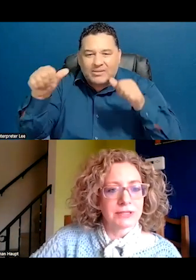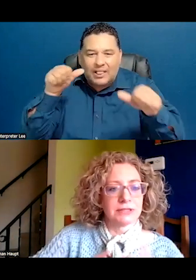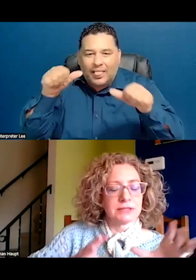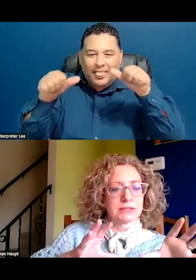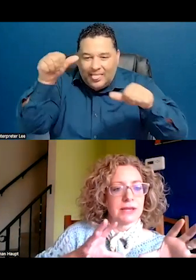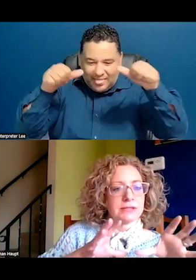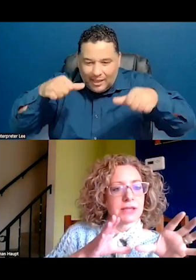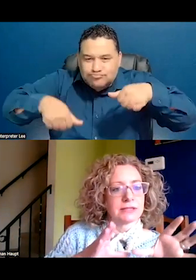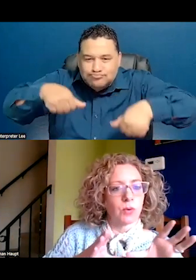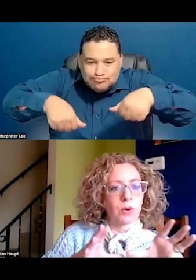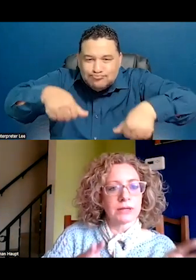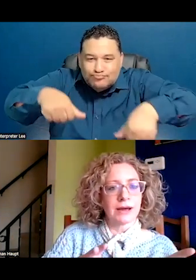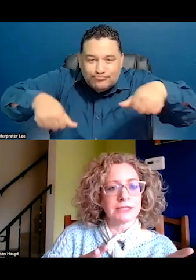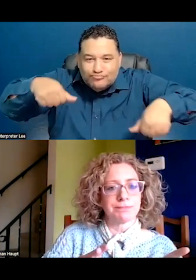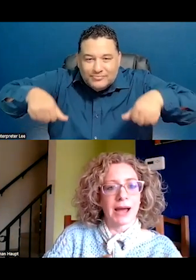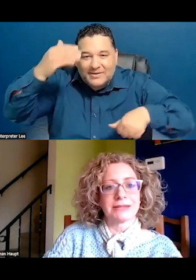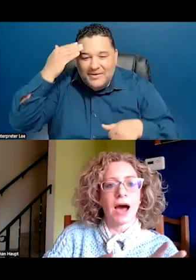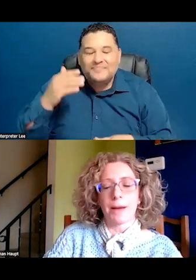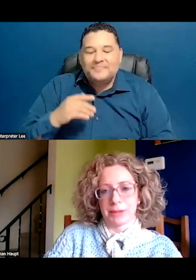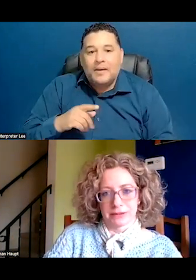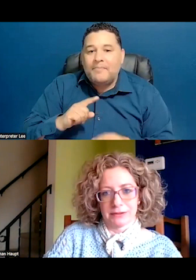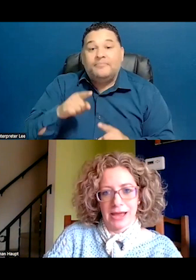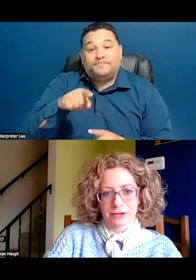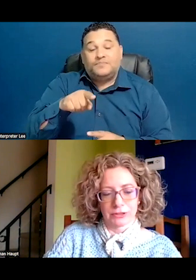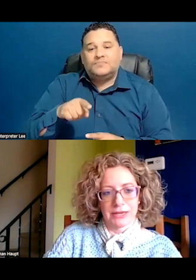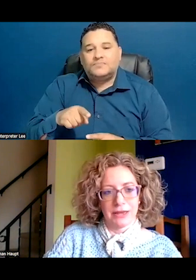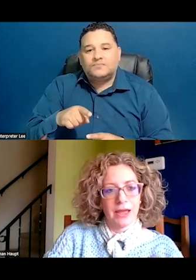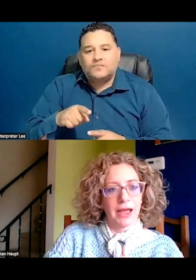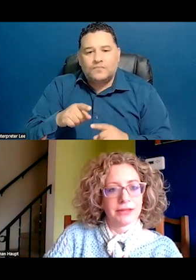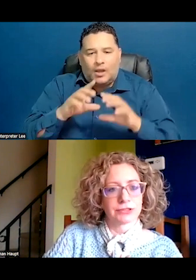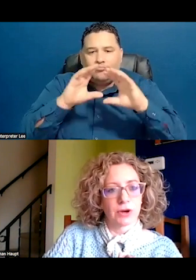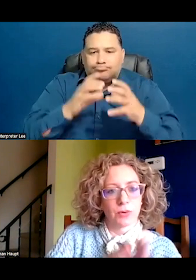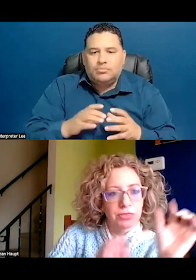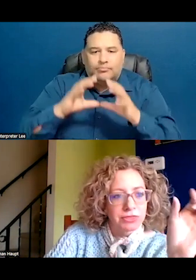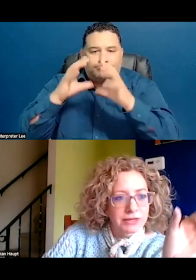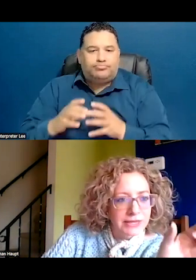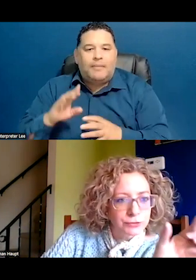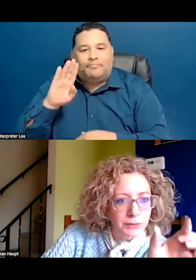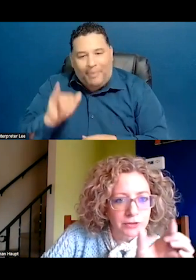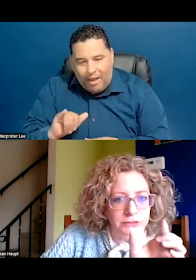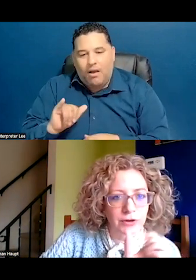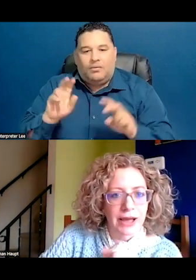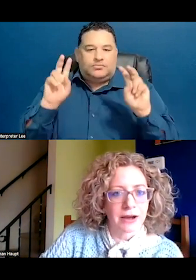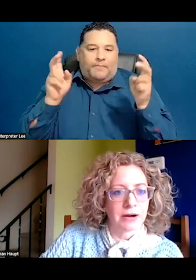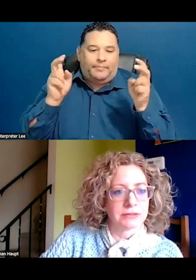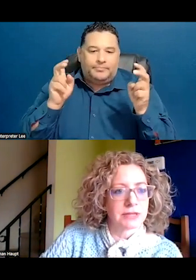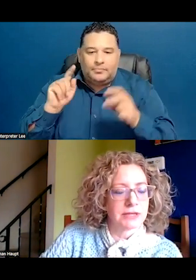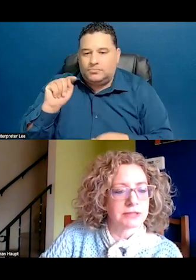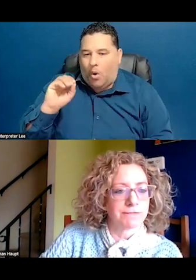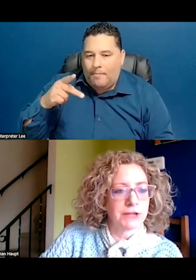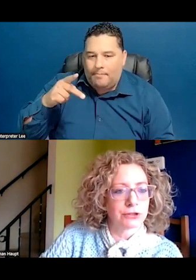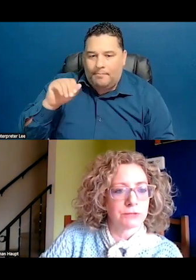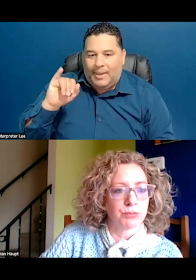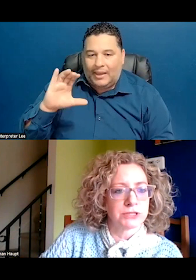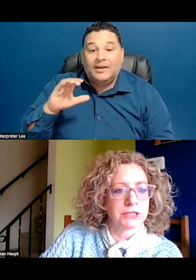what this is it's organized by topic, actually. And so each one of those little icons